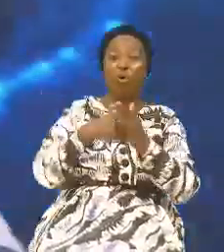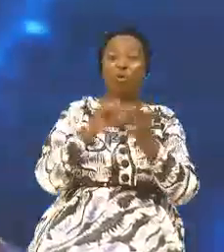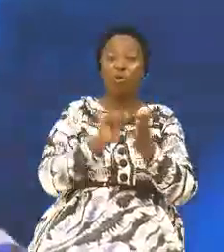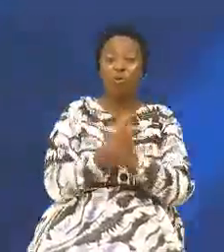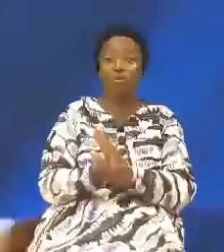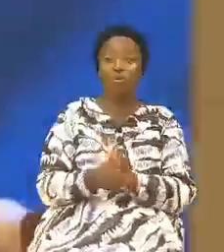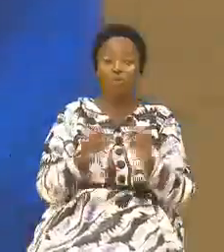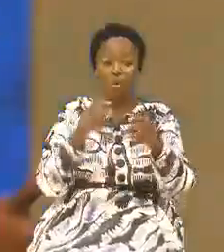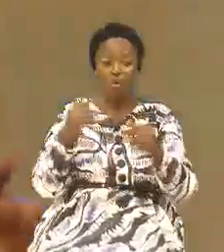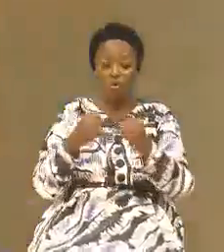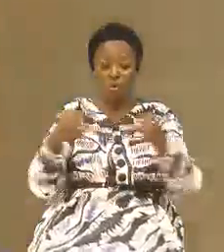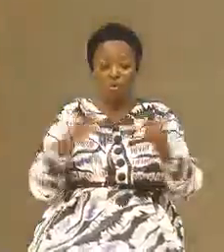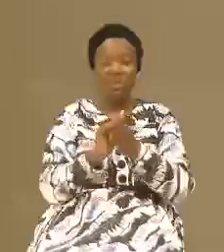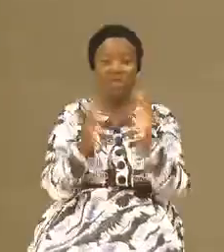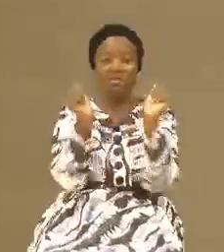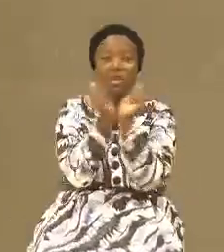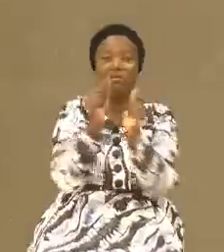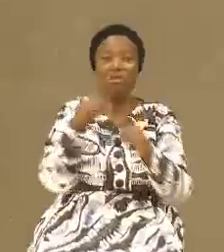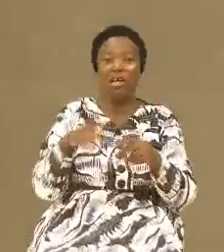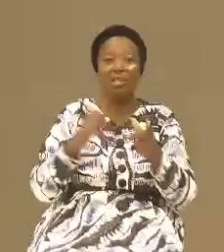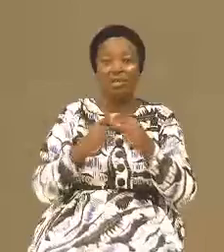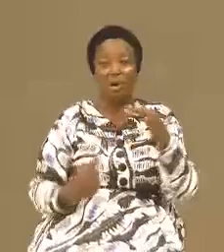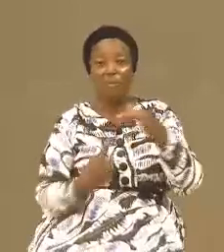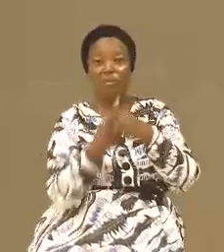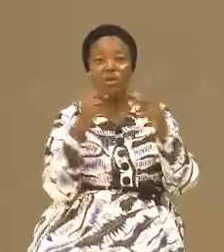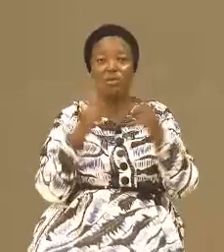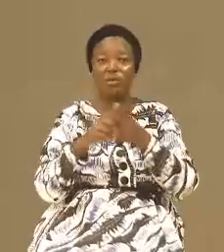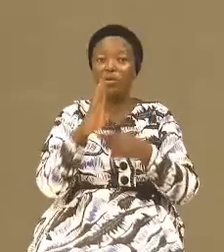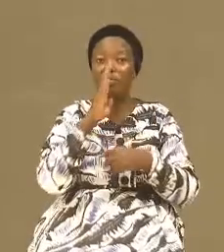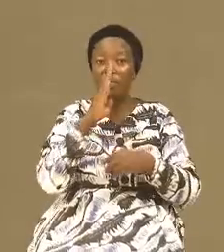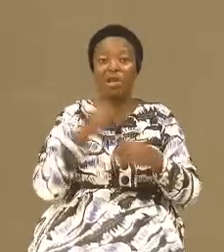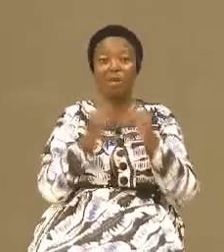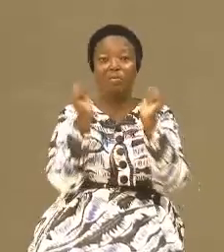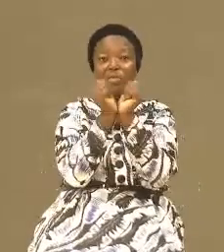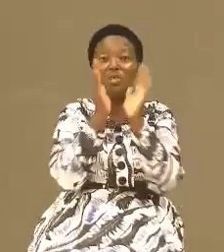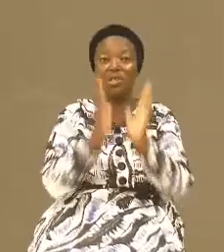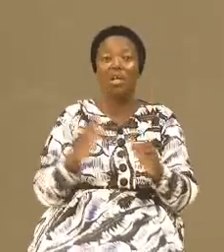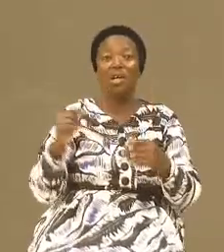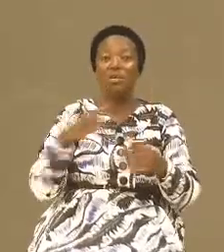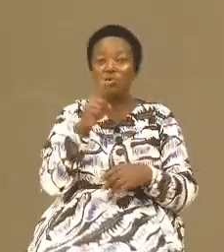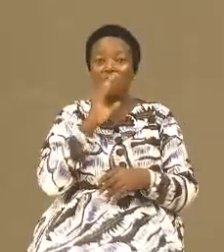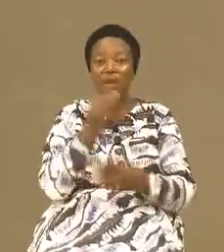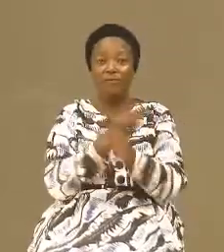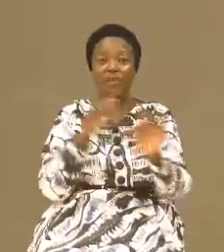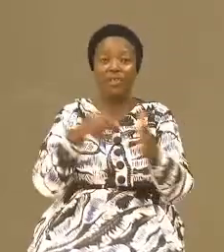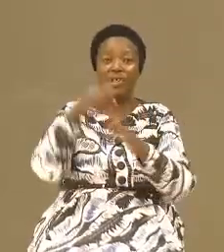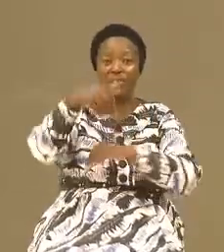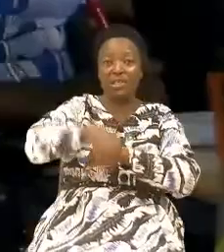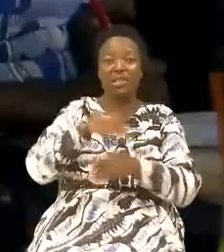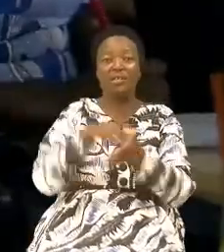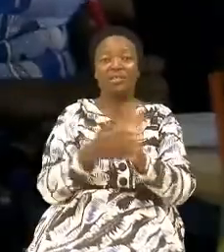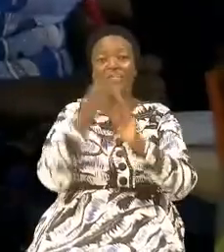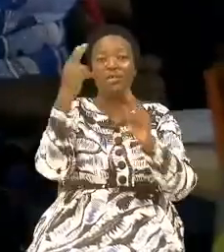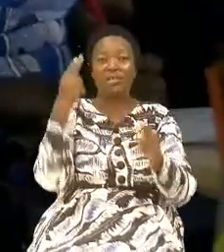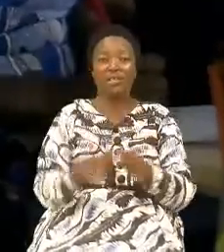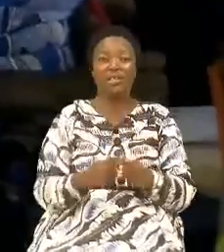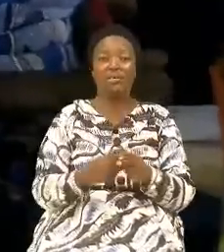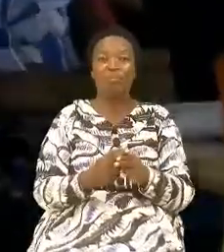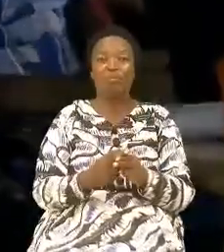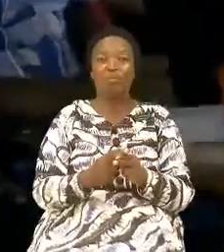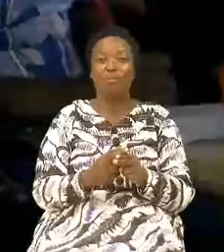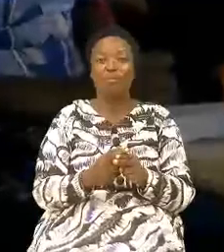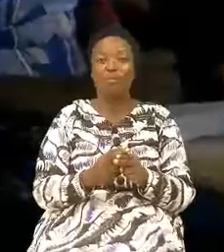tied you down and you appear to be a prisoner, you are free tonight in Jesus'